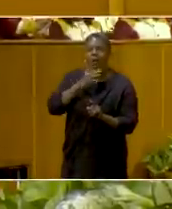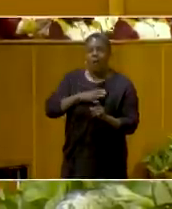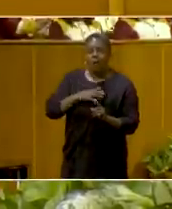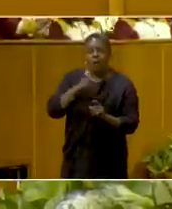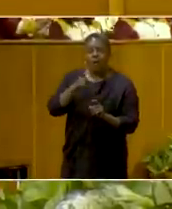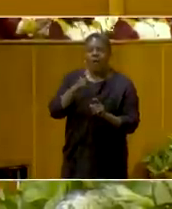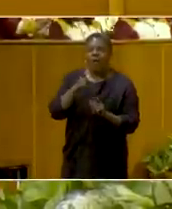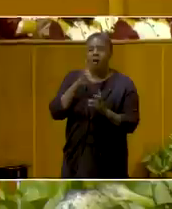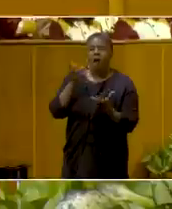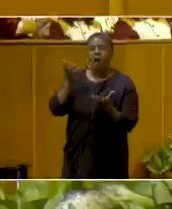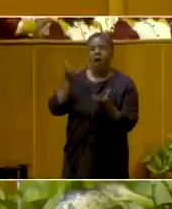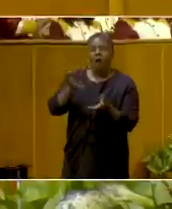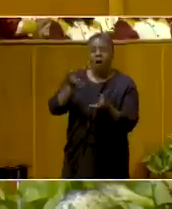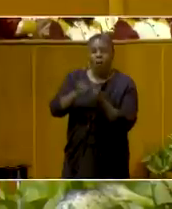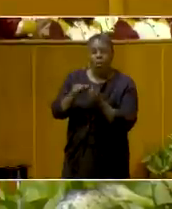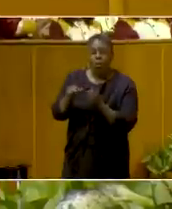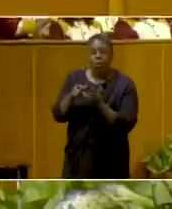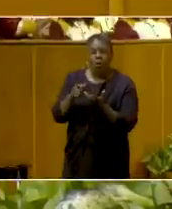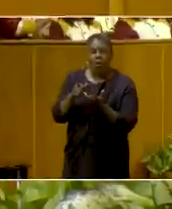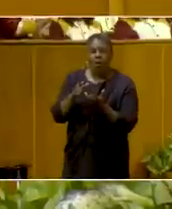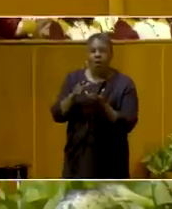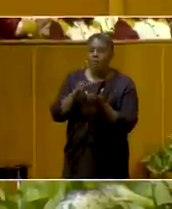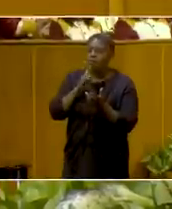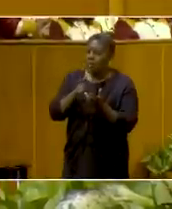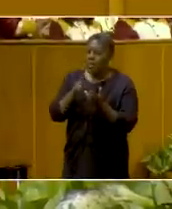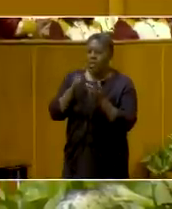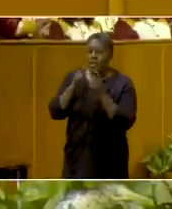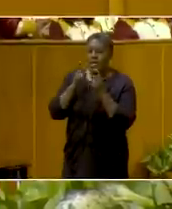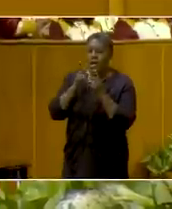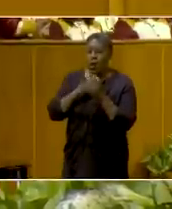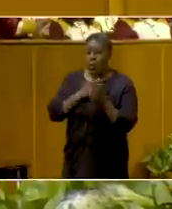conversation almost brought me to tears.